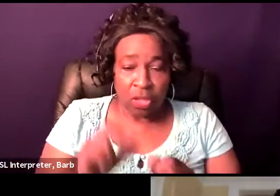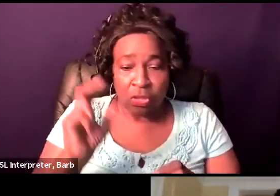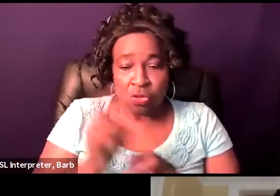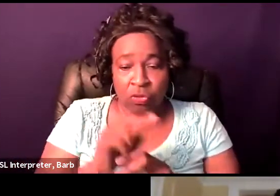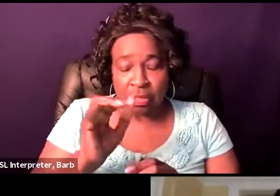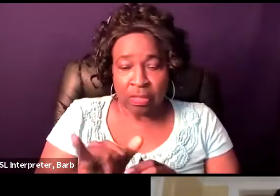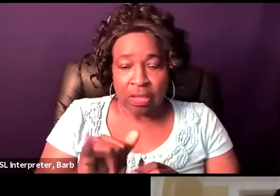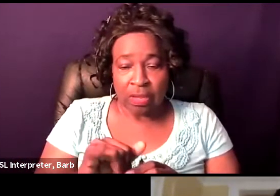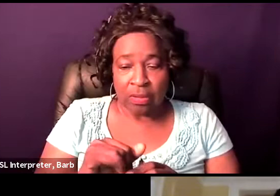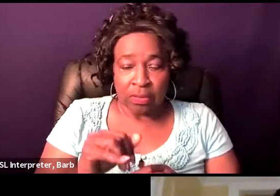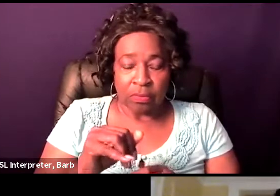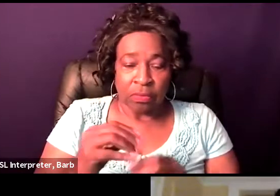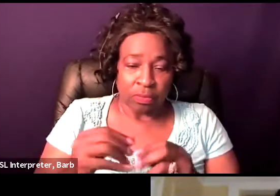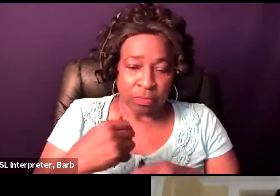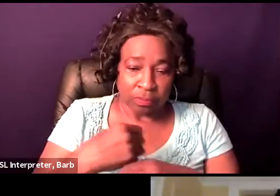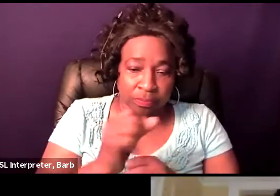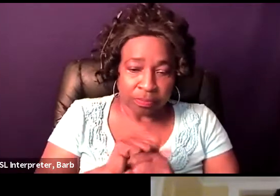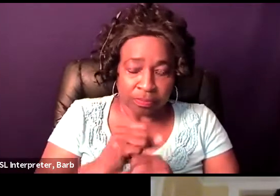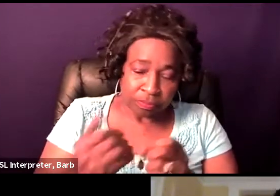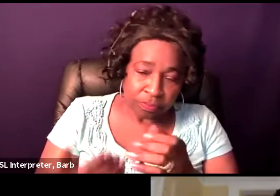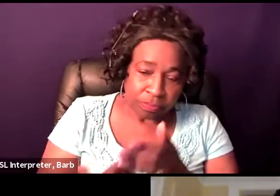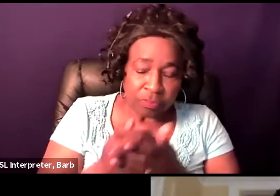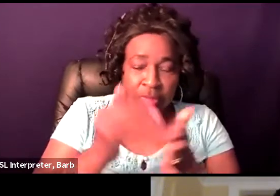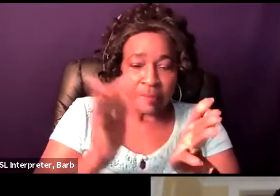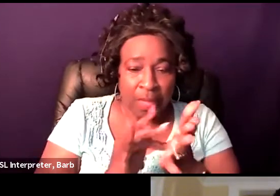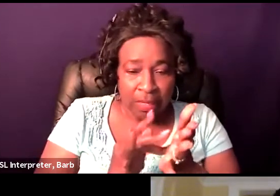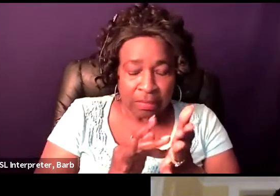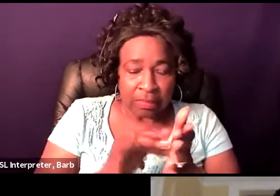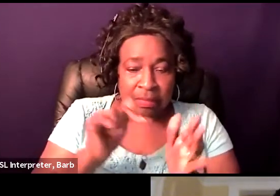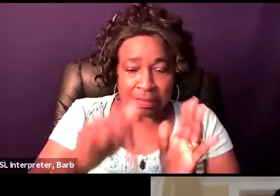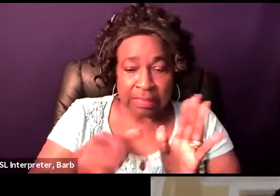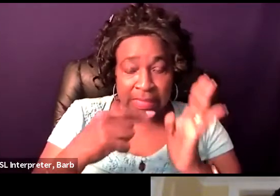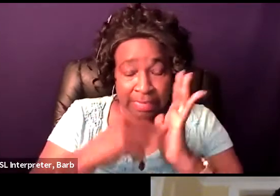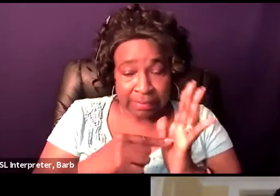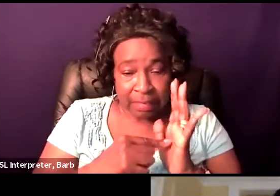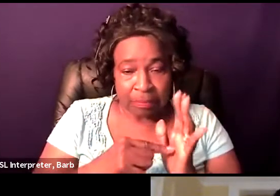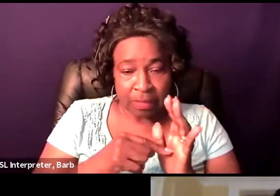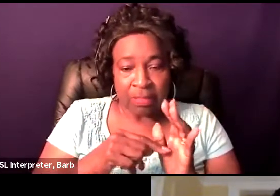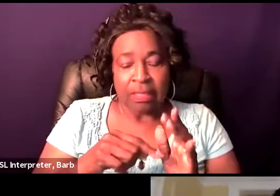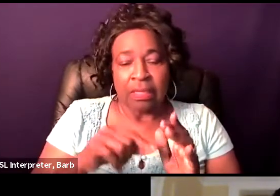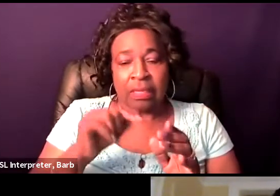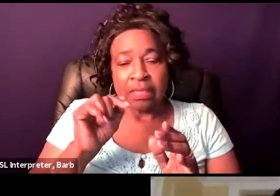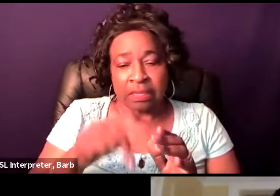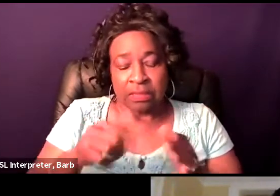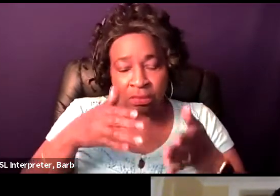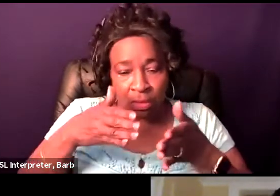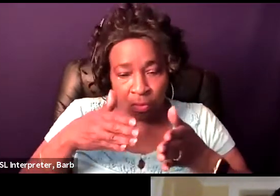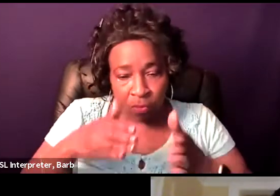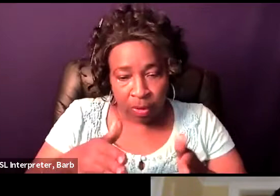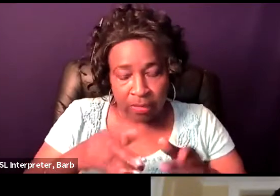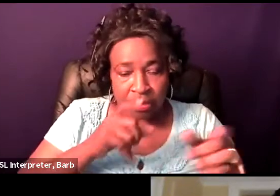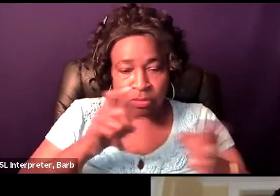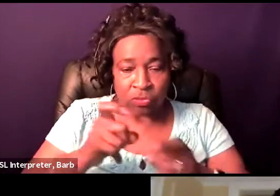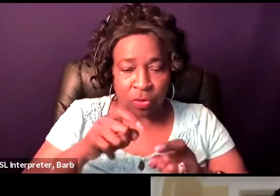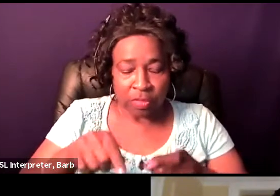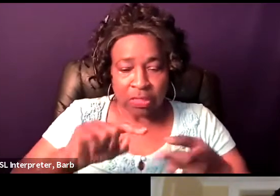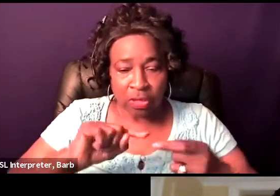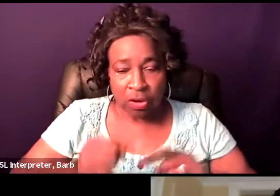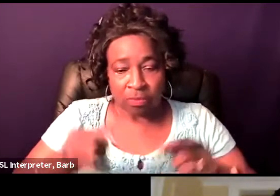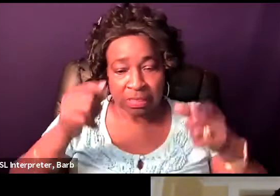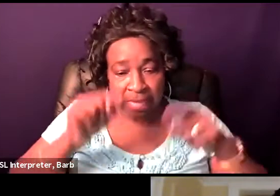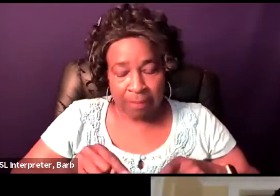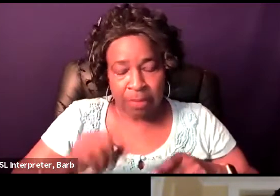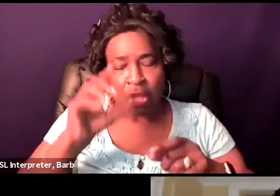medicine in a reparations model to basically address these harms that are past. And so it imagines a world in